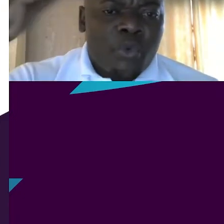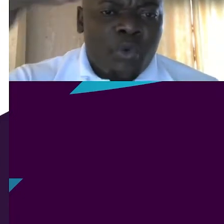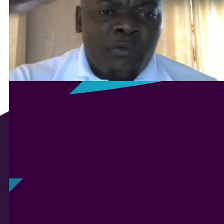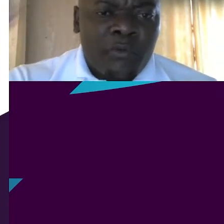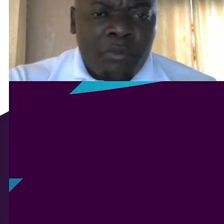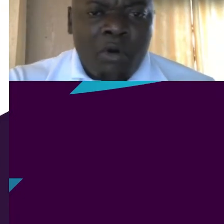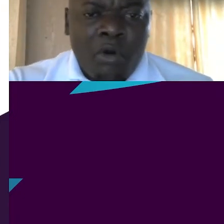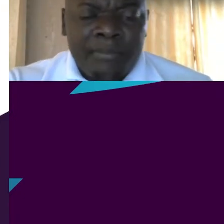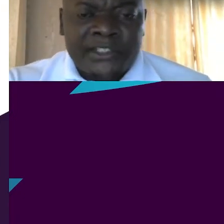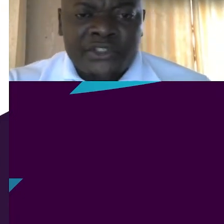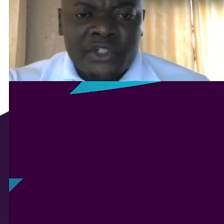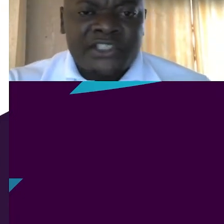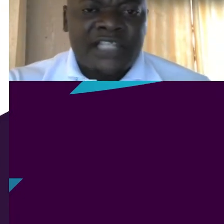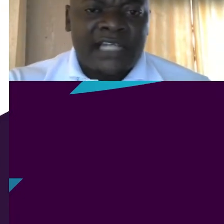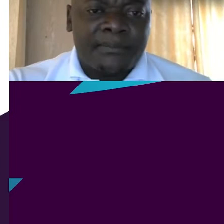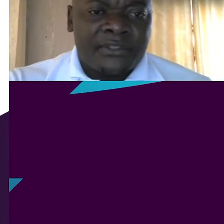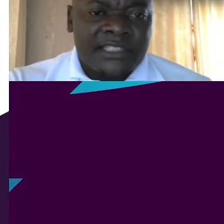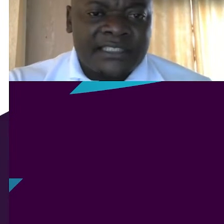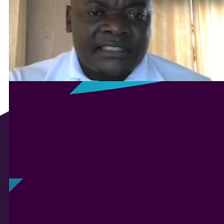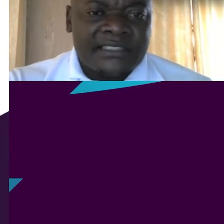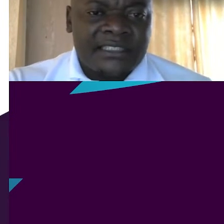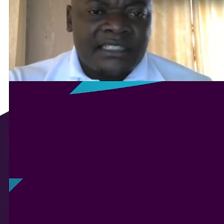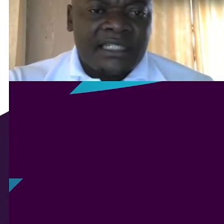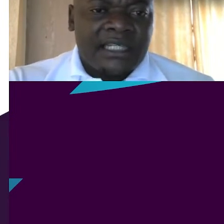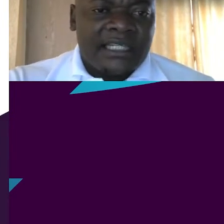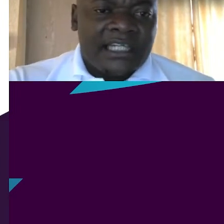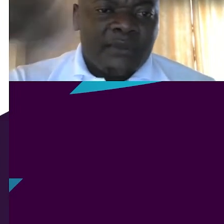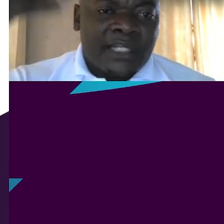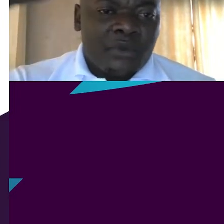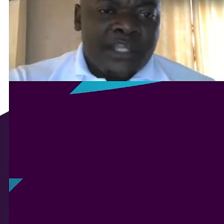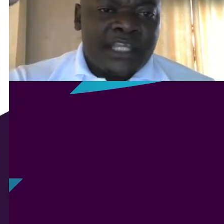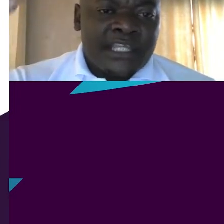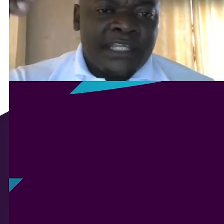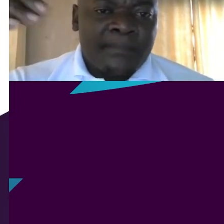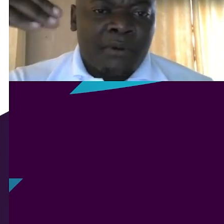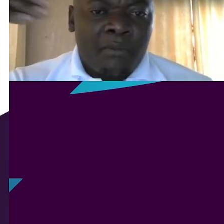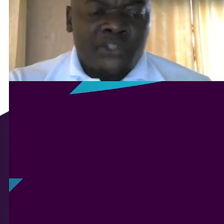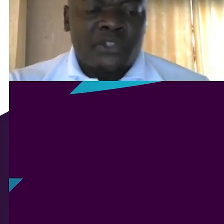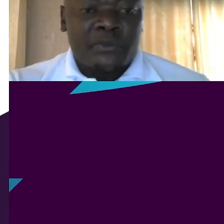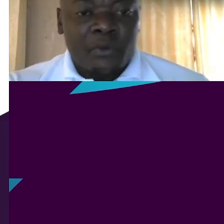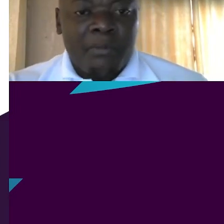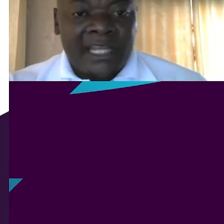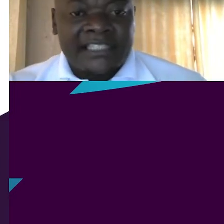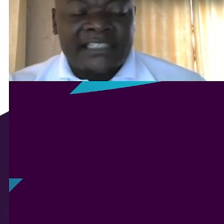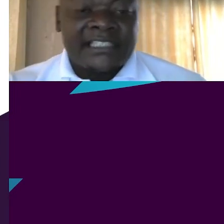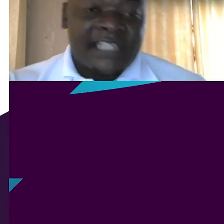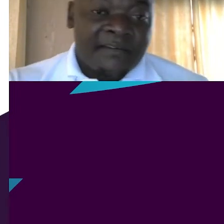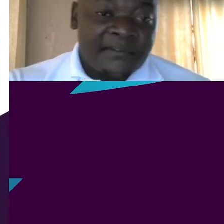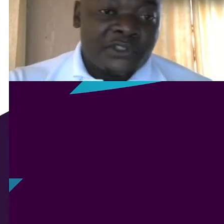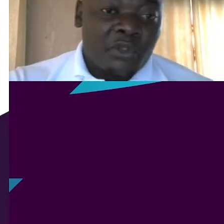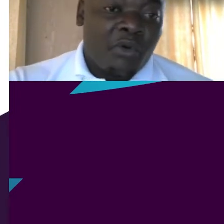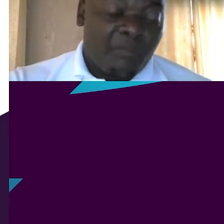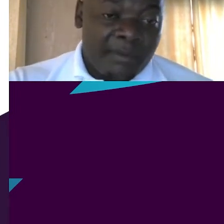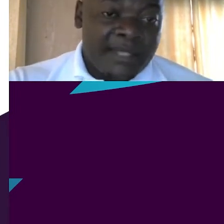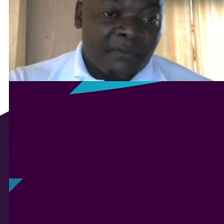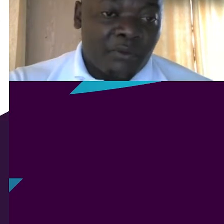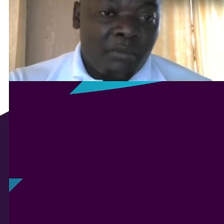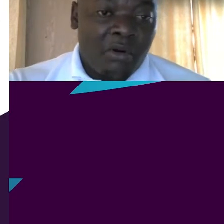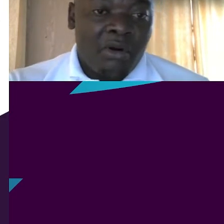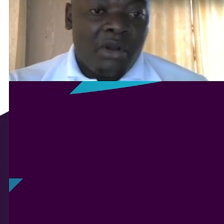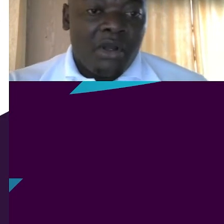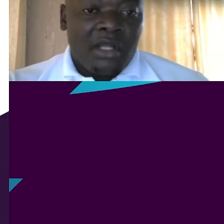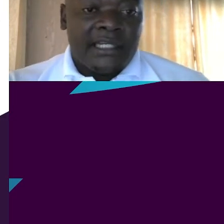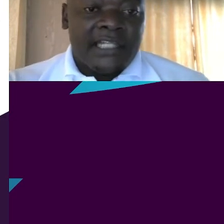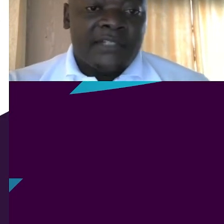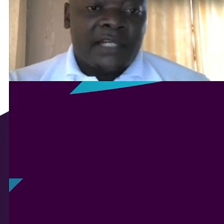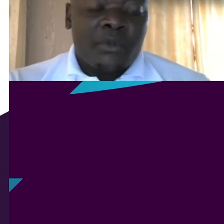doing school football competitions and projects. Then we are doing the promotion through marketing, television of women in